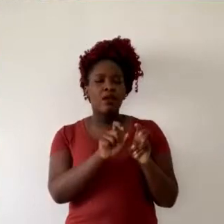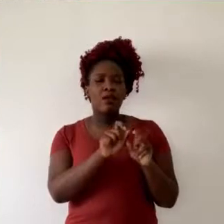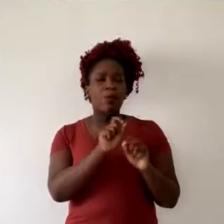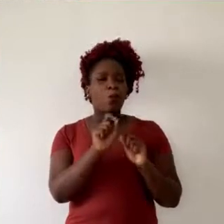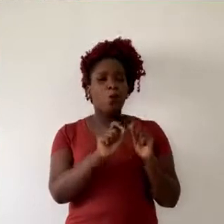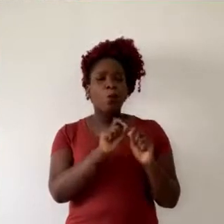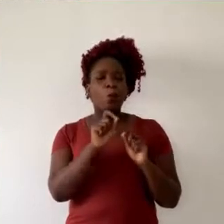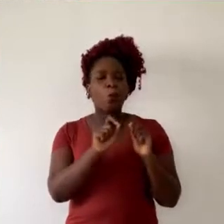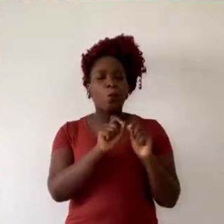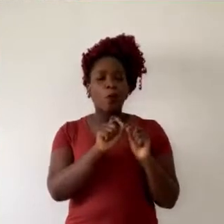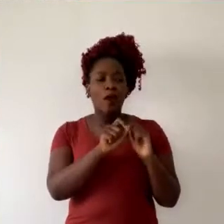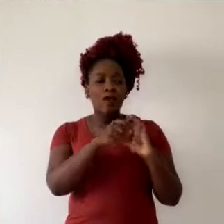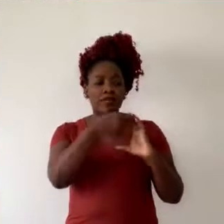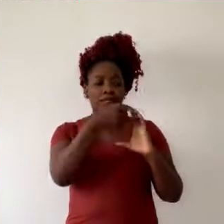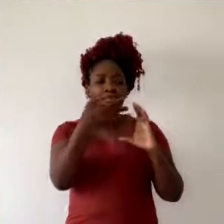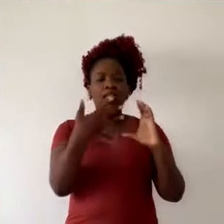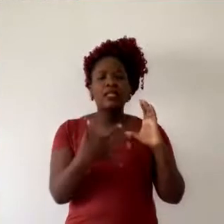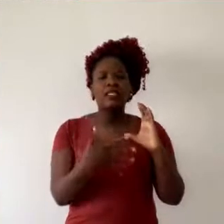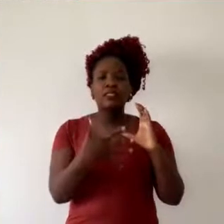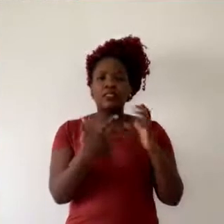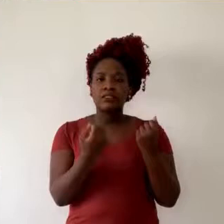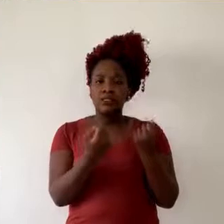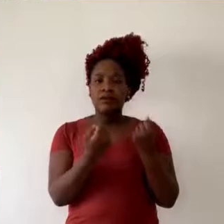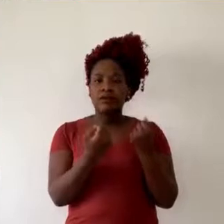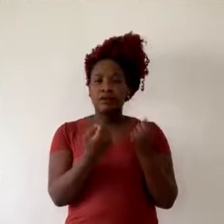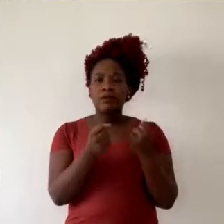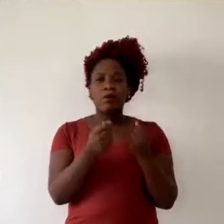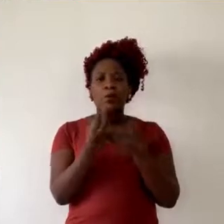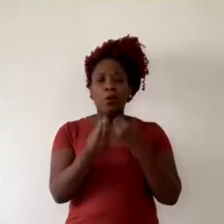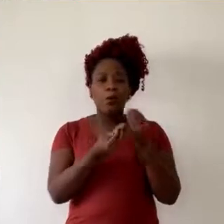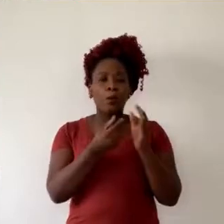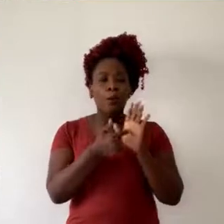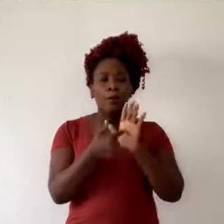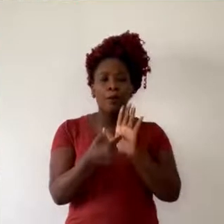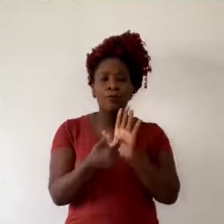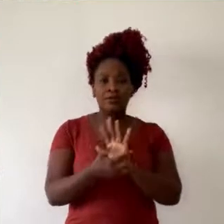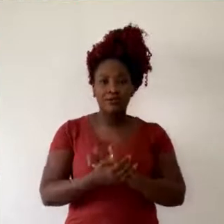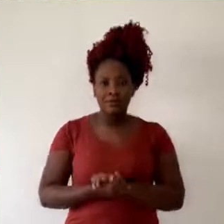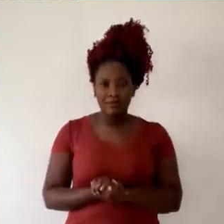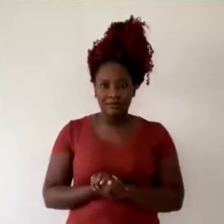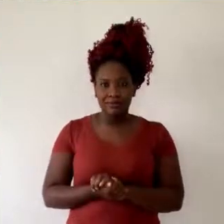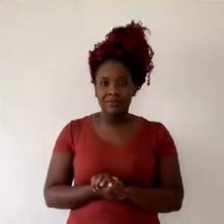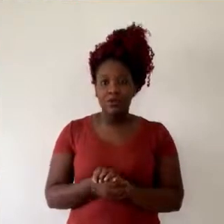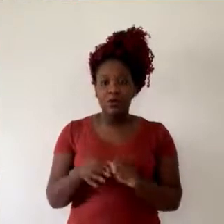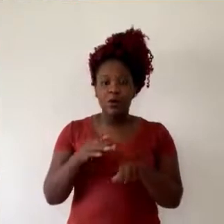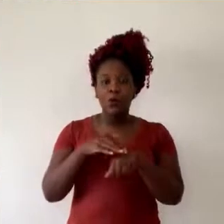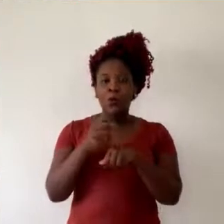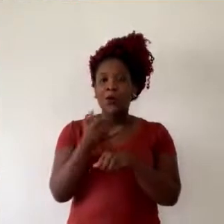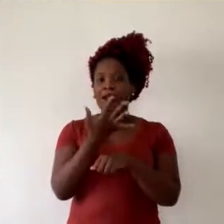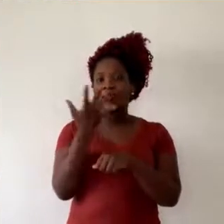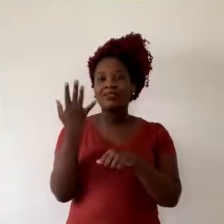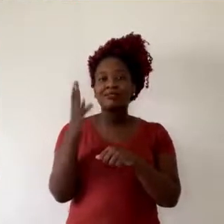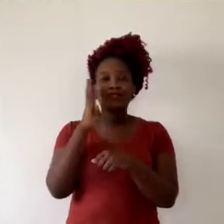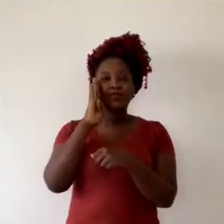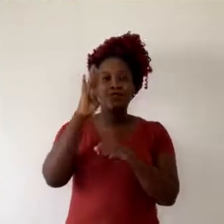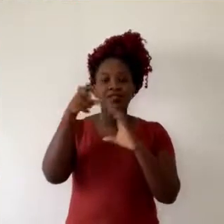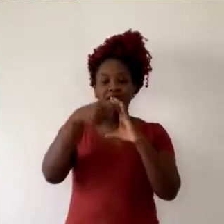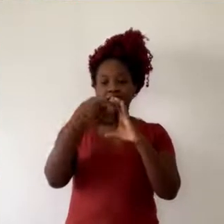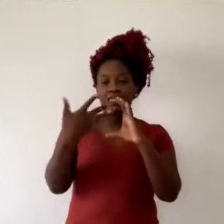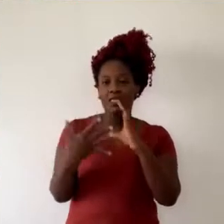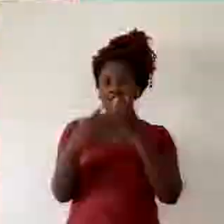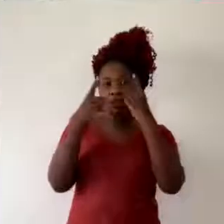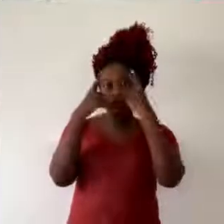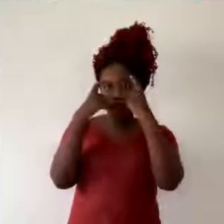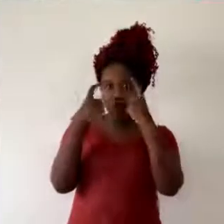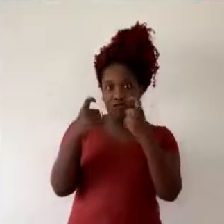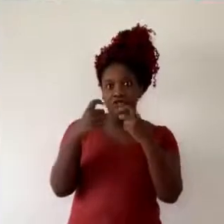the faces of gender violence? How is this presented? What are the main characteristics of